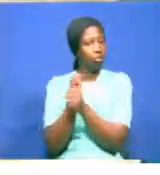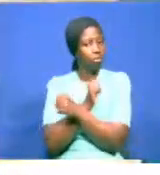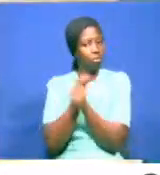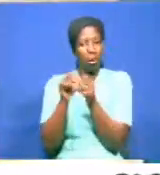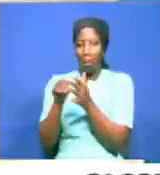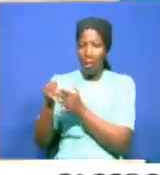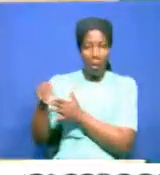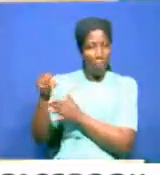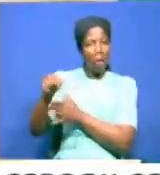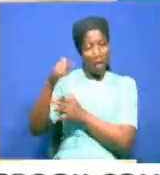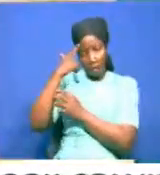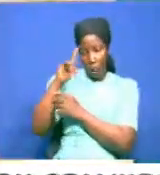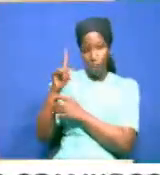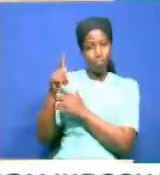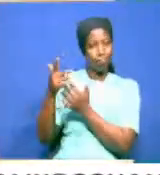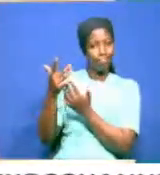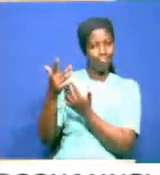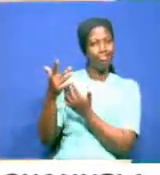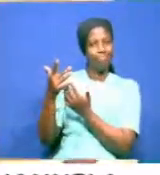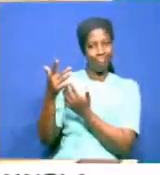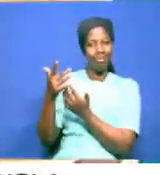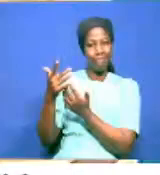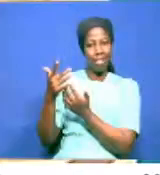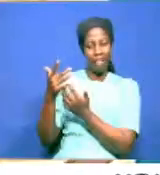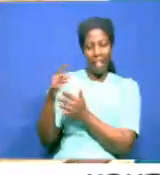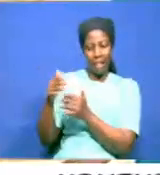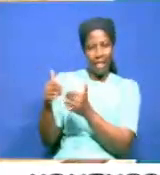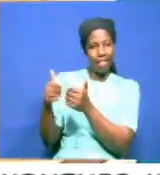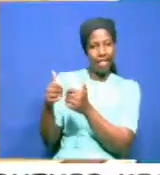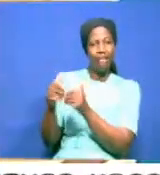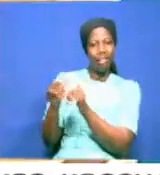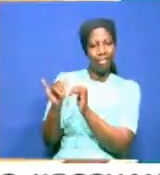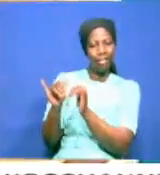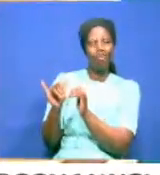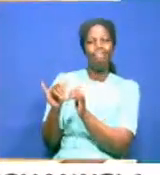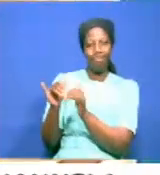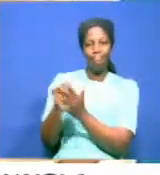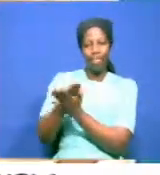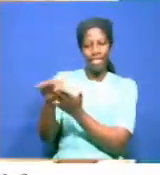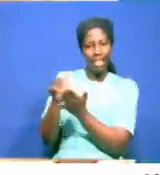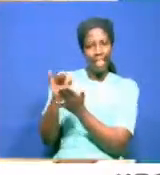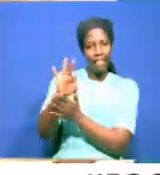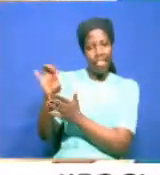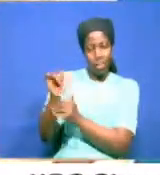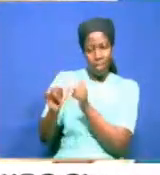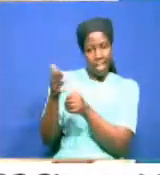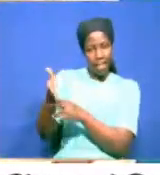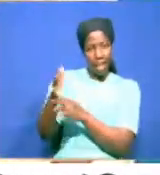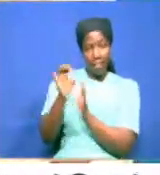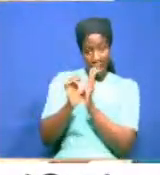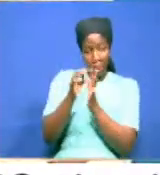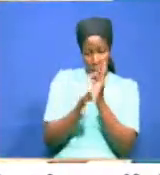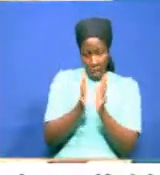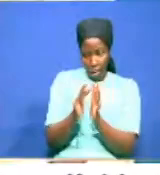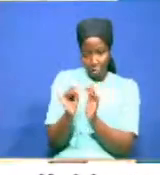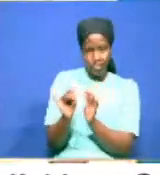the quarantine, monies that are there. Yes. Like, for instance, if someone is quarantined in a place where